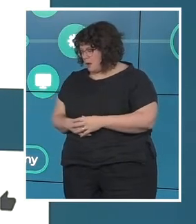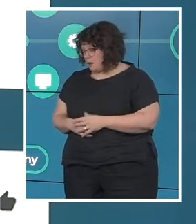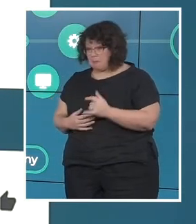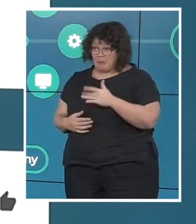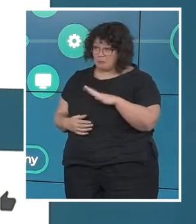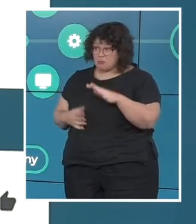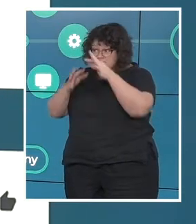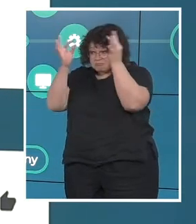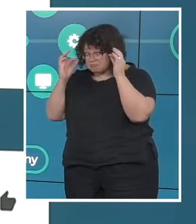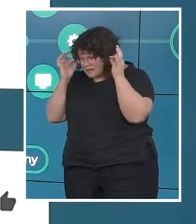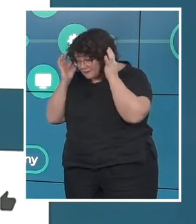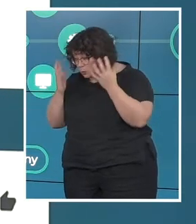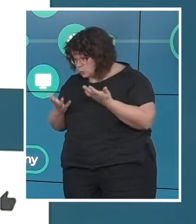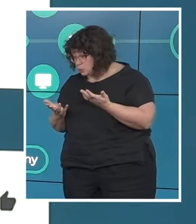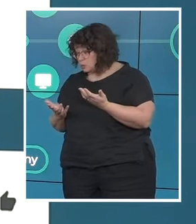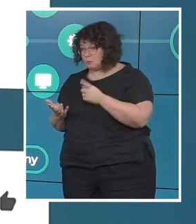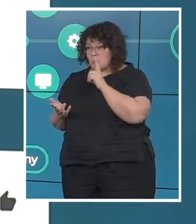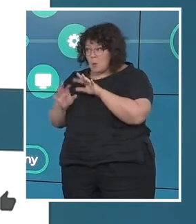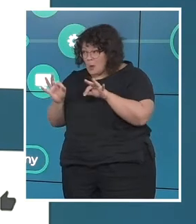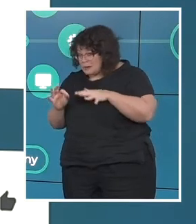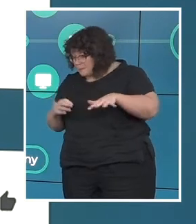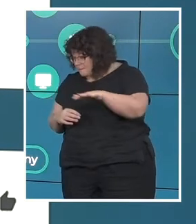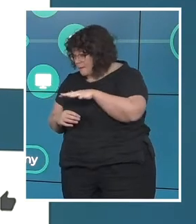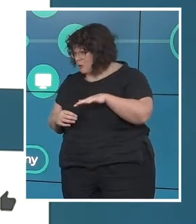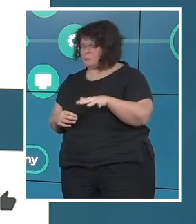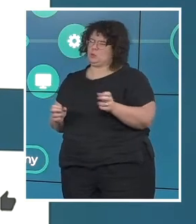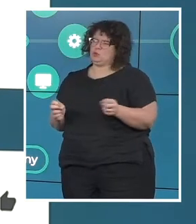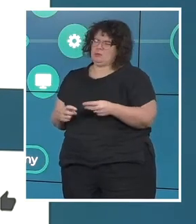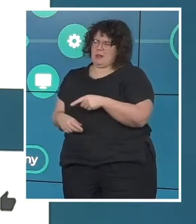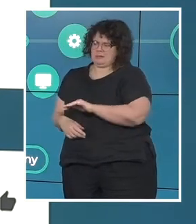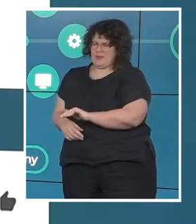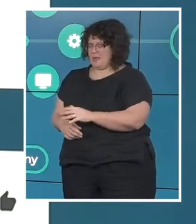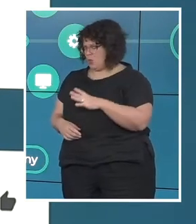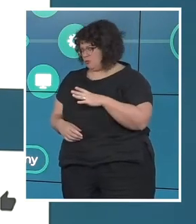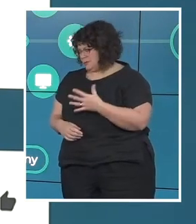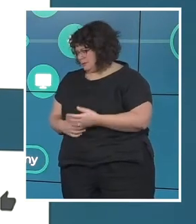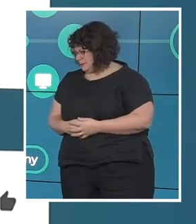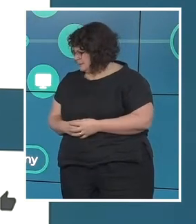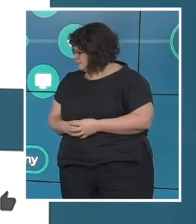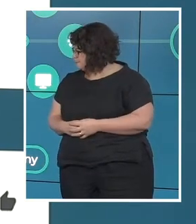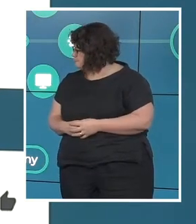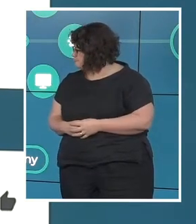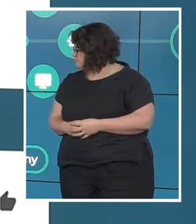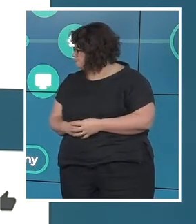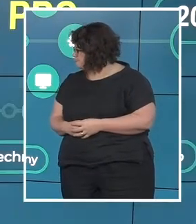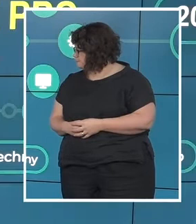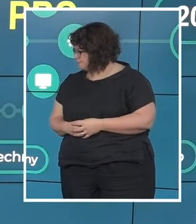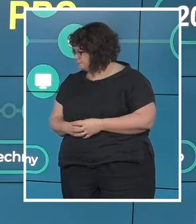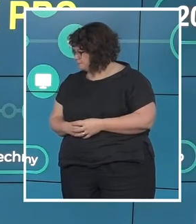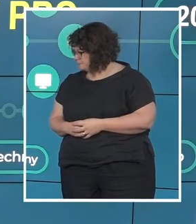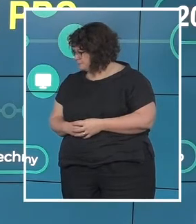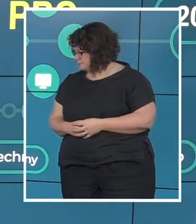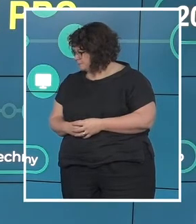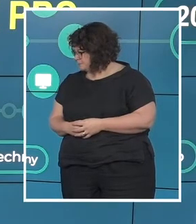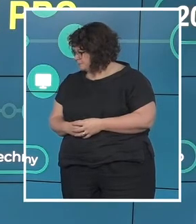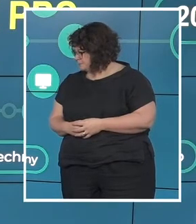message across. Otherwise, we like to give people the option, just let them know the subtitles are there. Great.